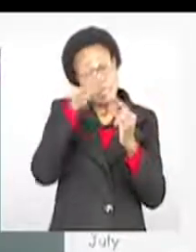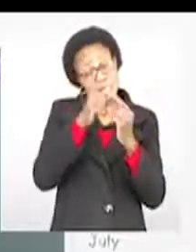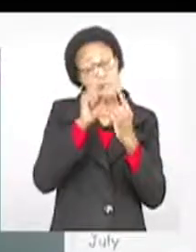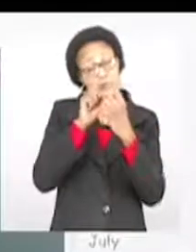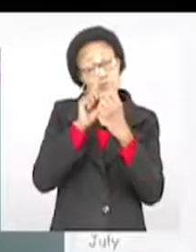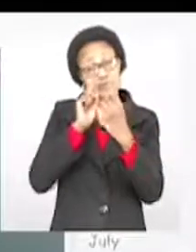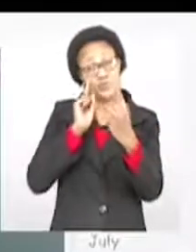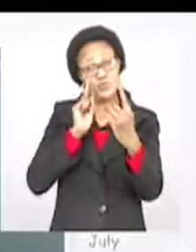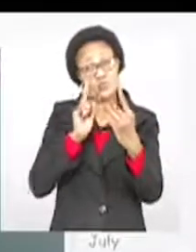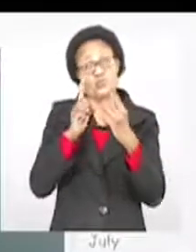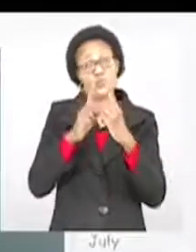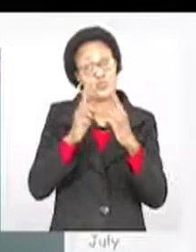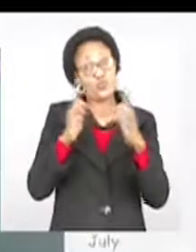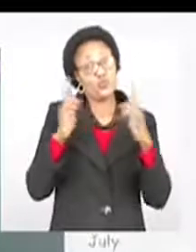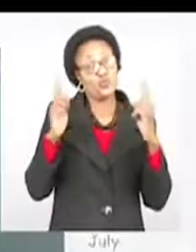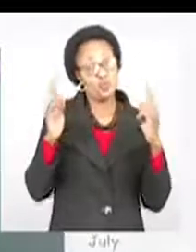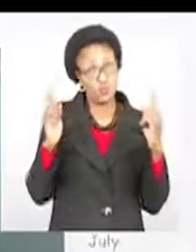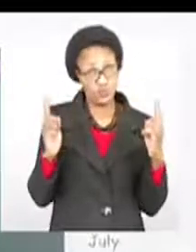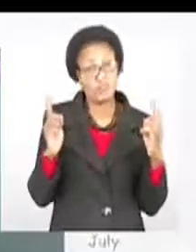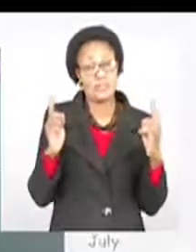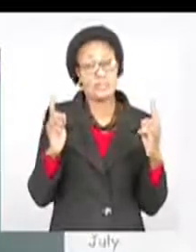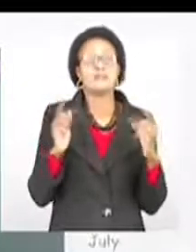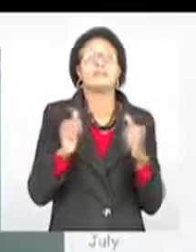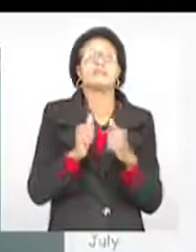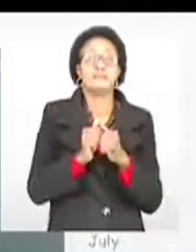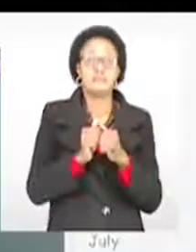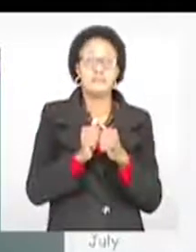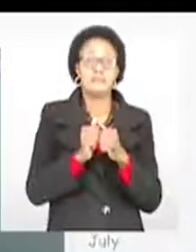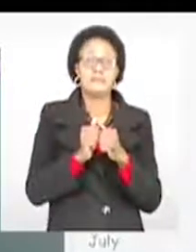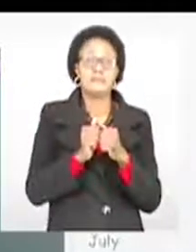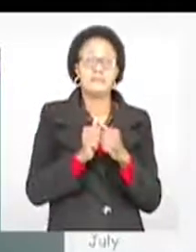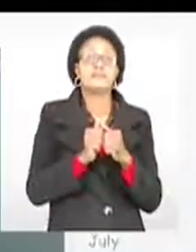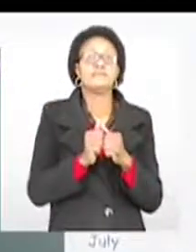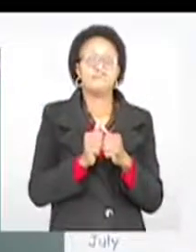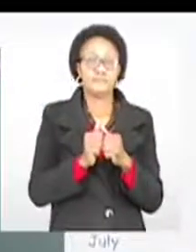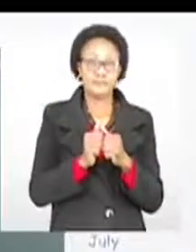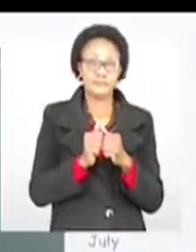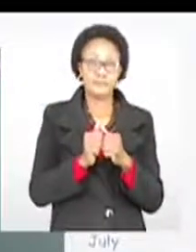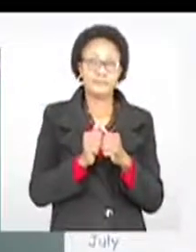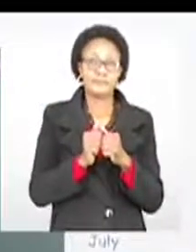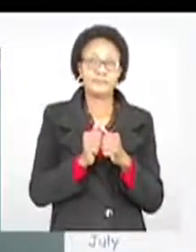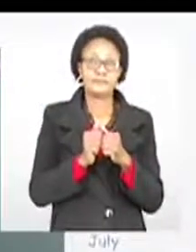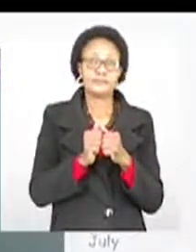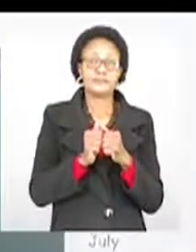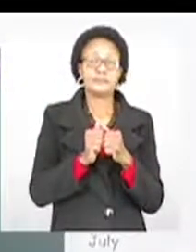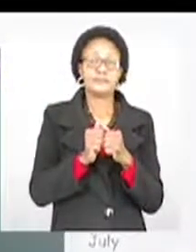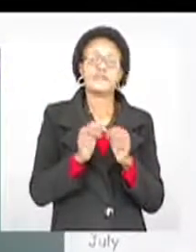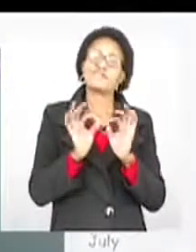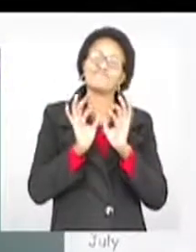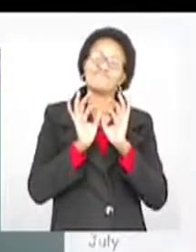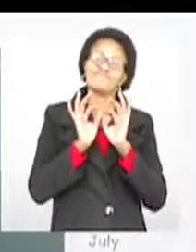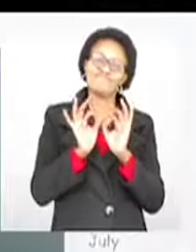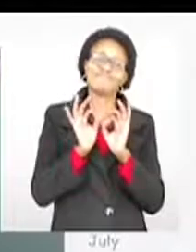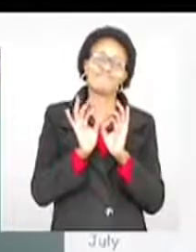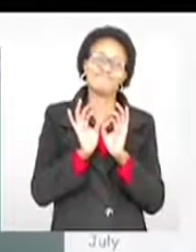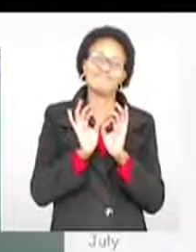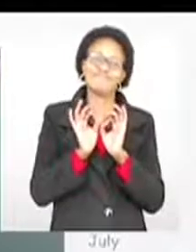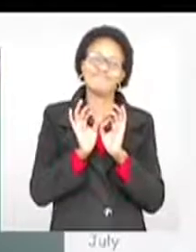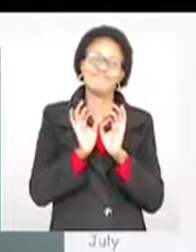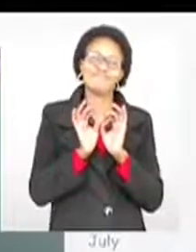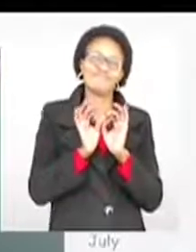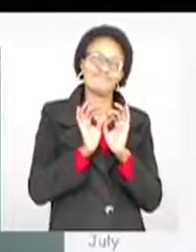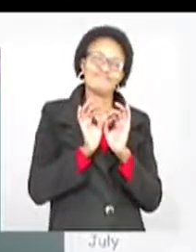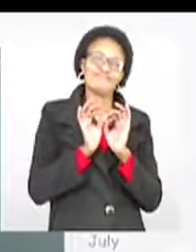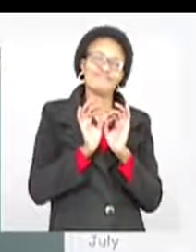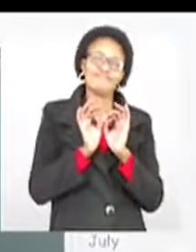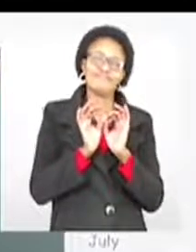distancing to make sure that you're not touching anyone or anything around you. Wonderful. But I wonder, I haven't